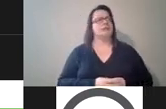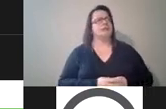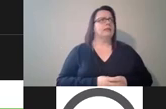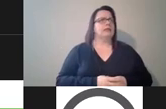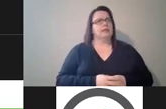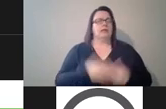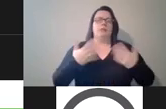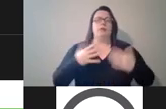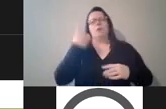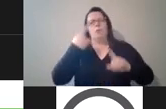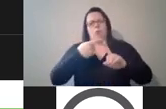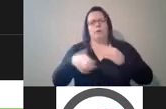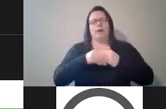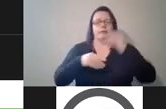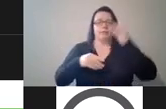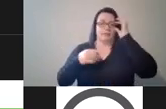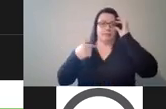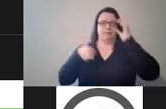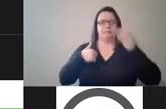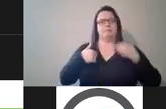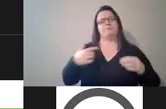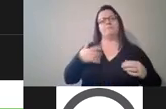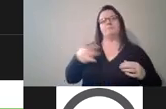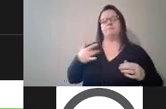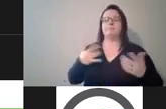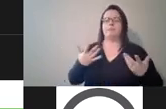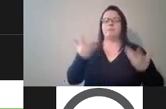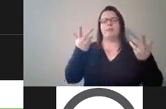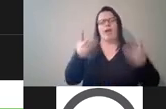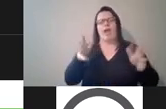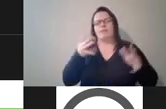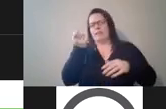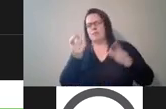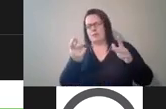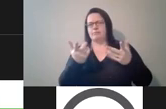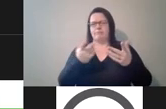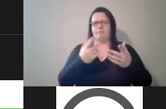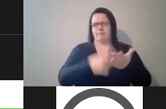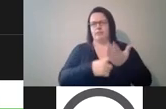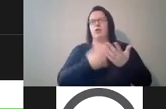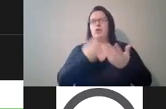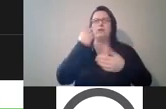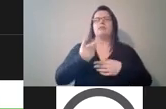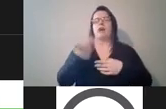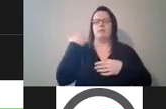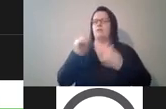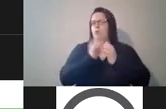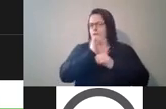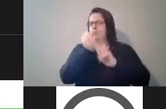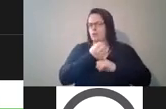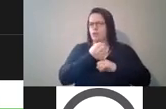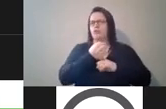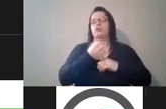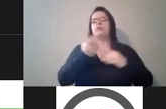Maybe just one point. I know, and just I think it's kind of come up in cases before, that